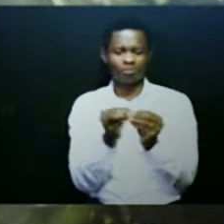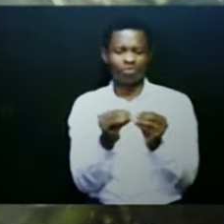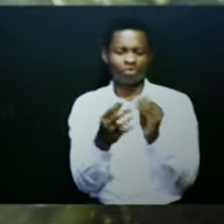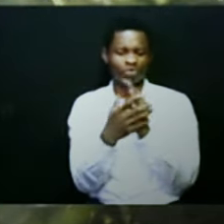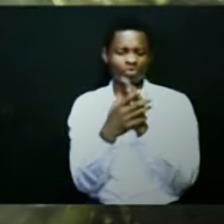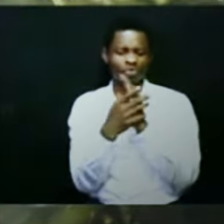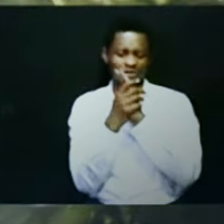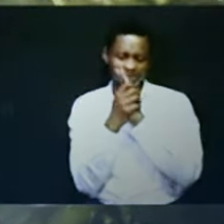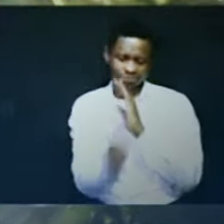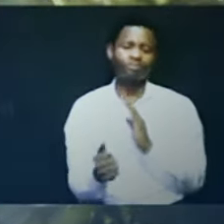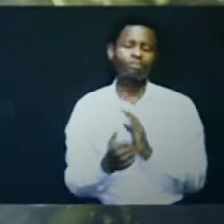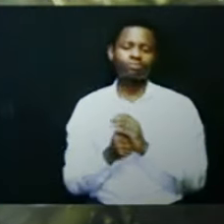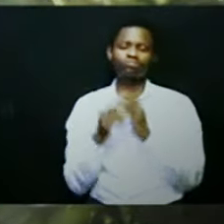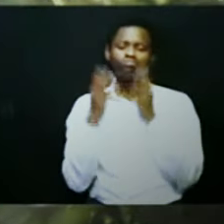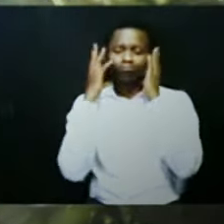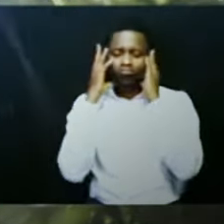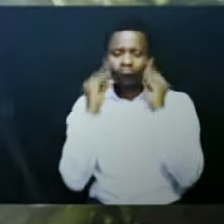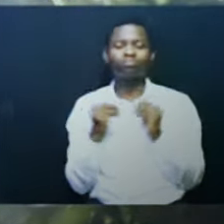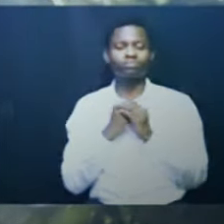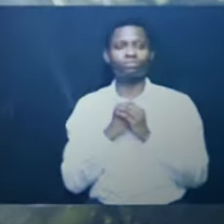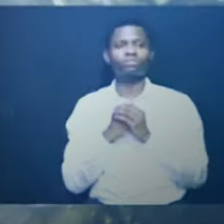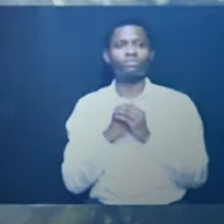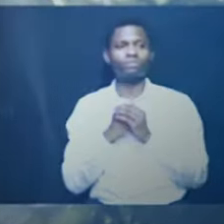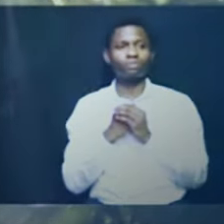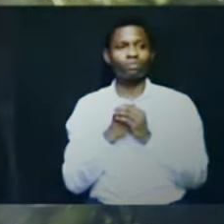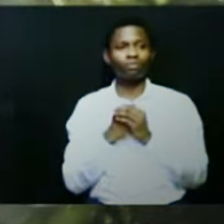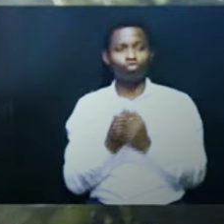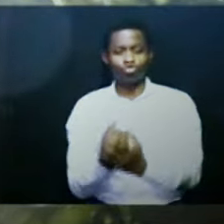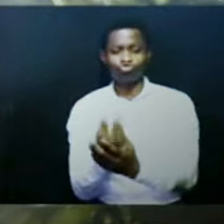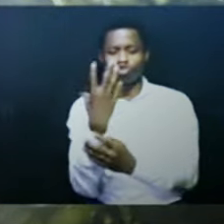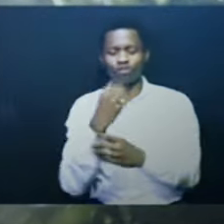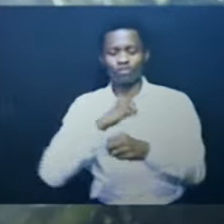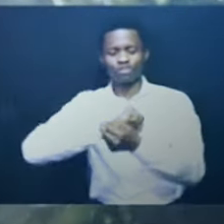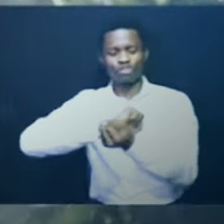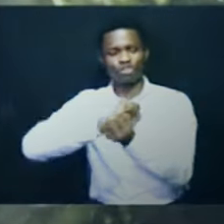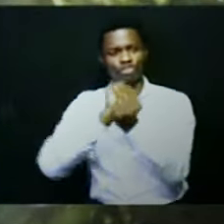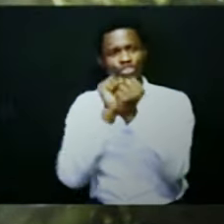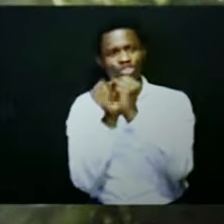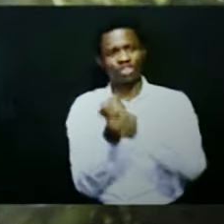It changes outlook on life.